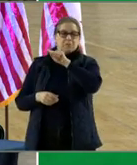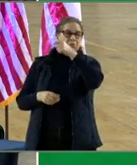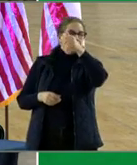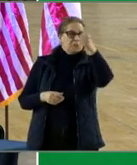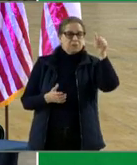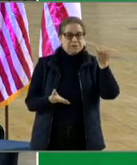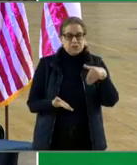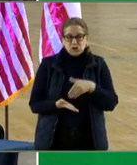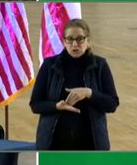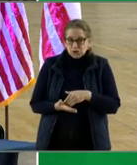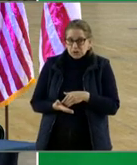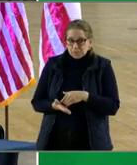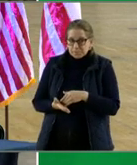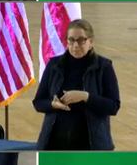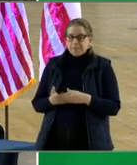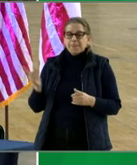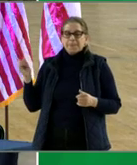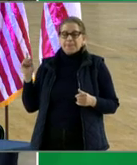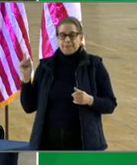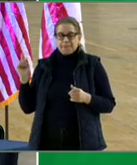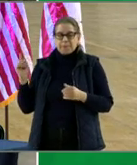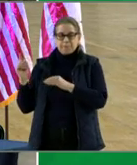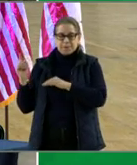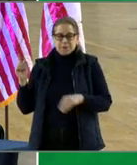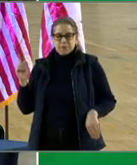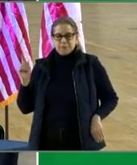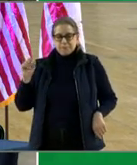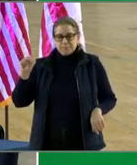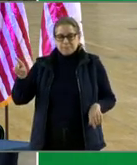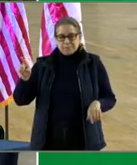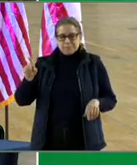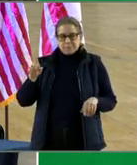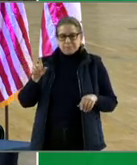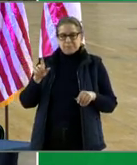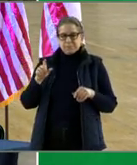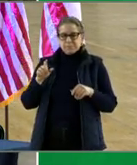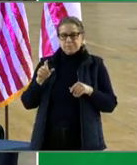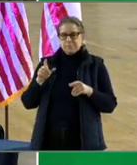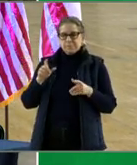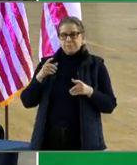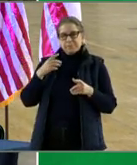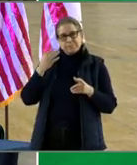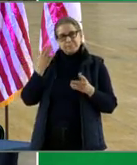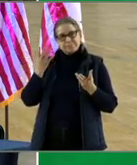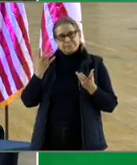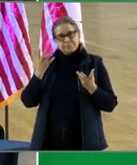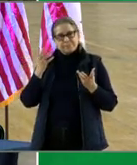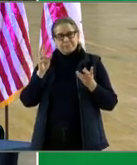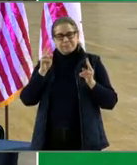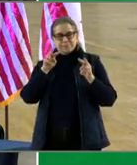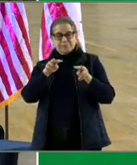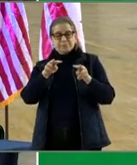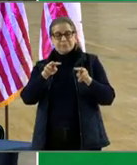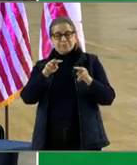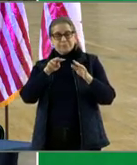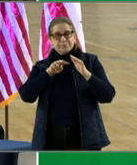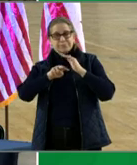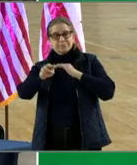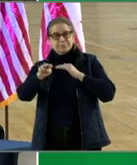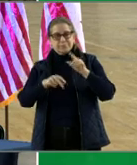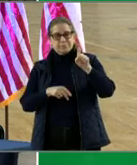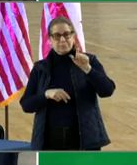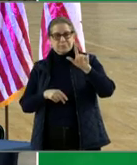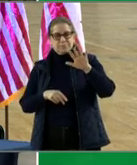mayor has asked, for them to do the 125%. We are having the discussions with them and working our